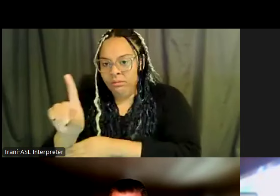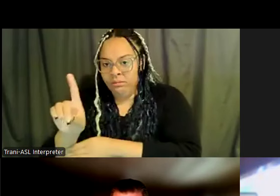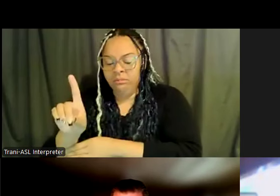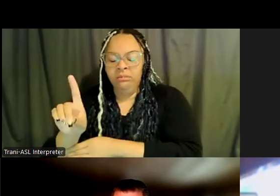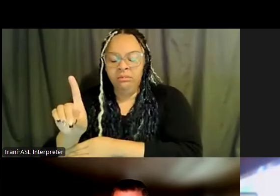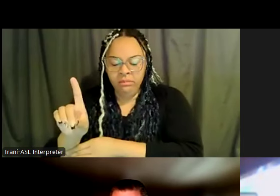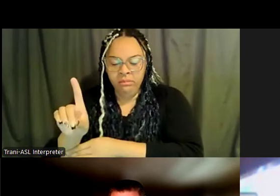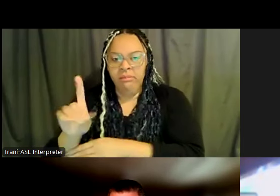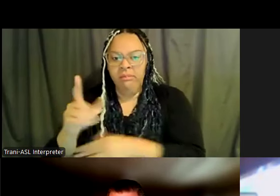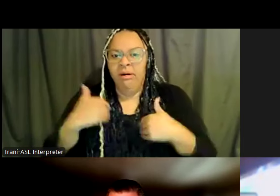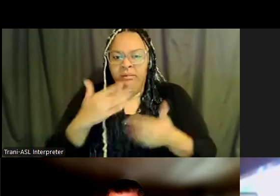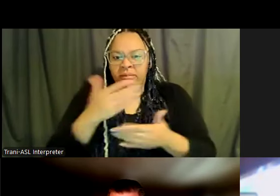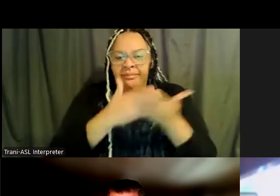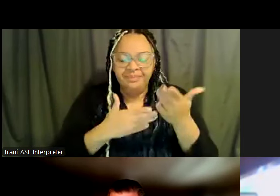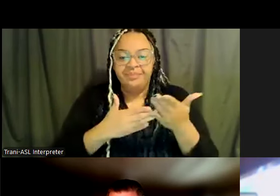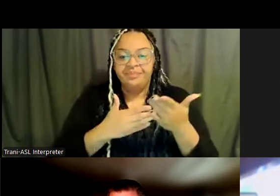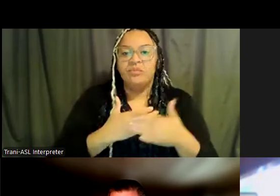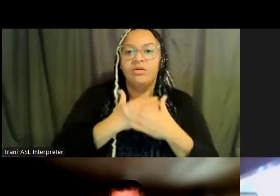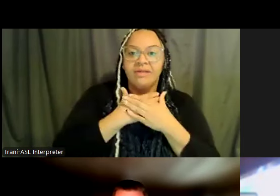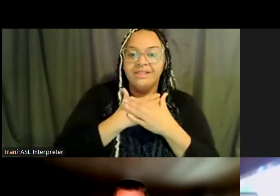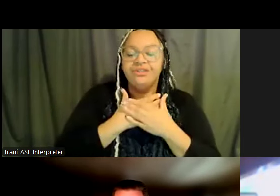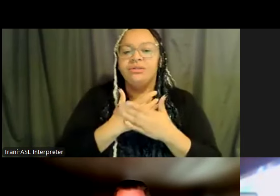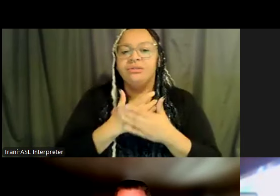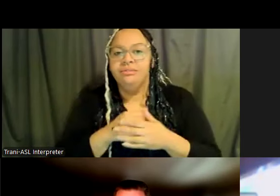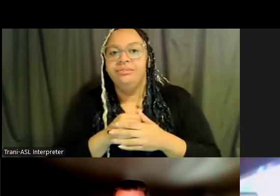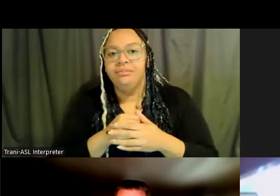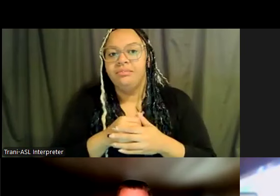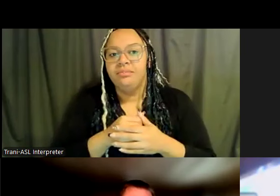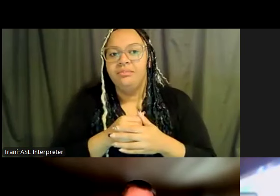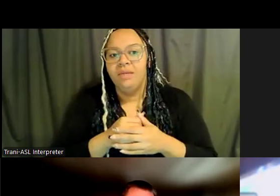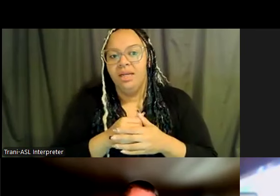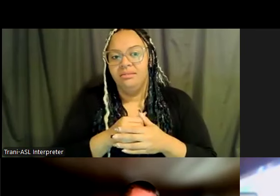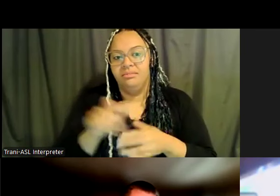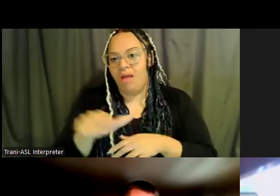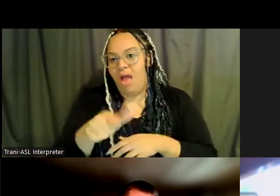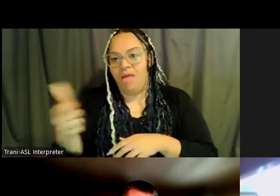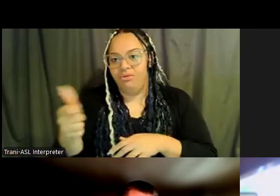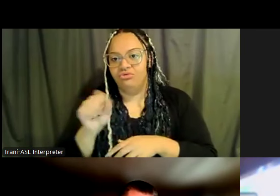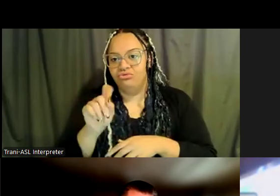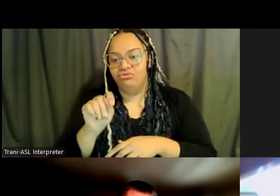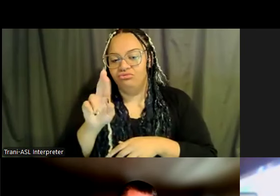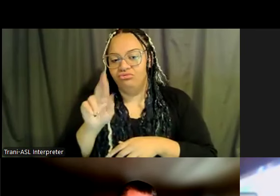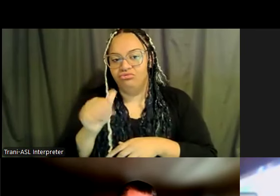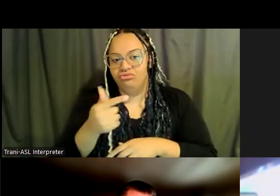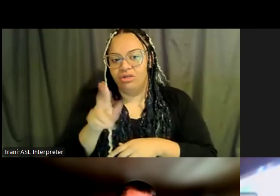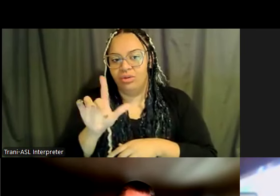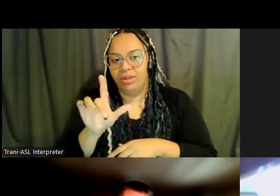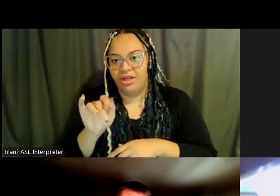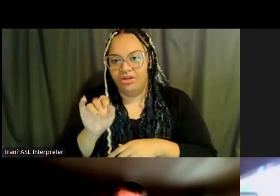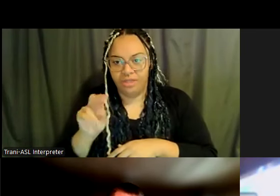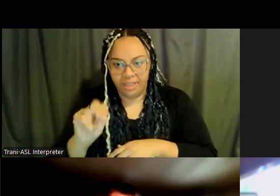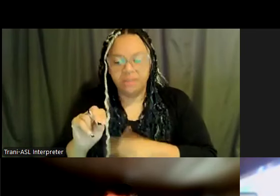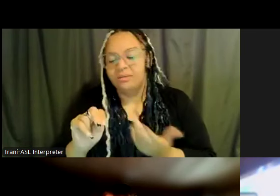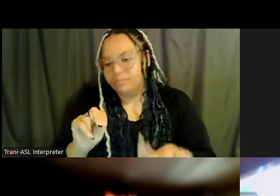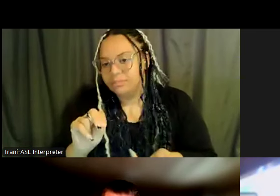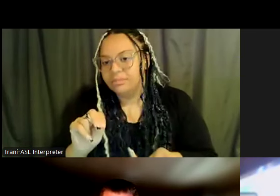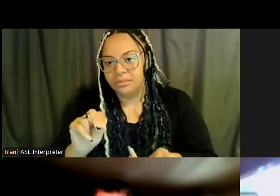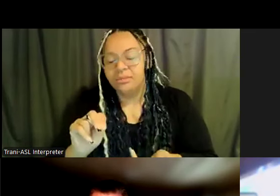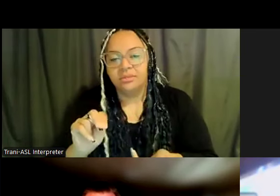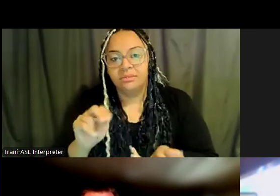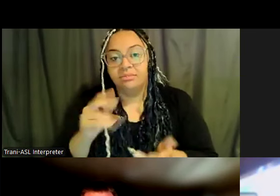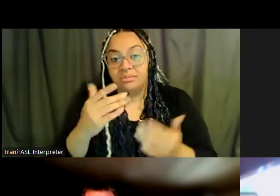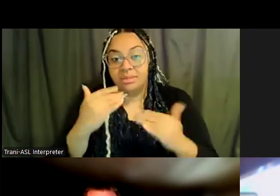section on suffocation and strangulation. And then we'll just call other. So other types of resources. On the next slide,